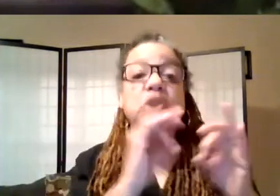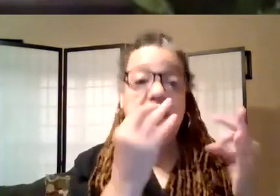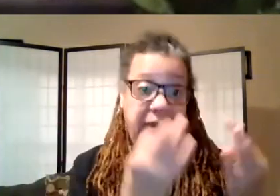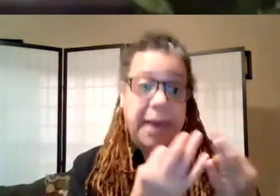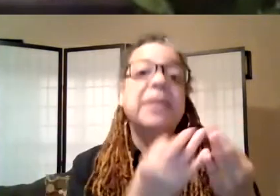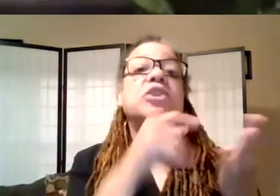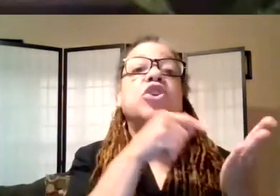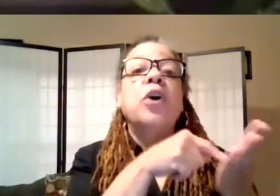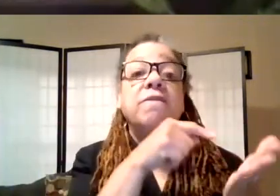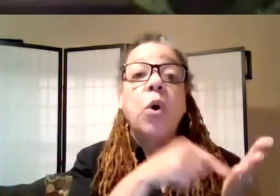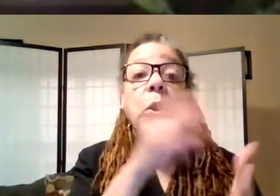afford EVs, and then also $35 billion